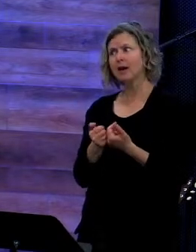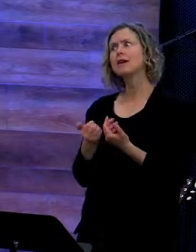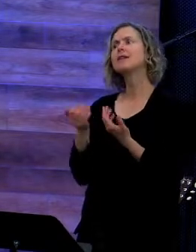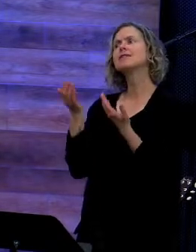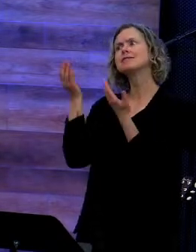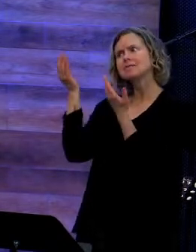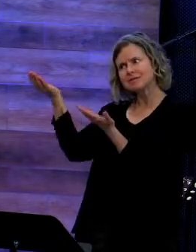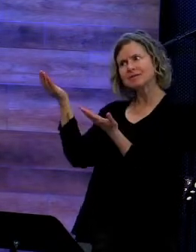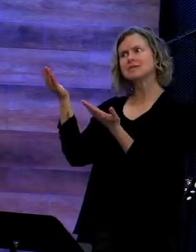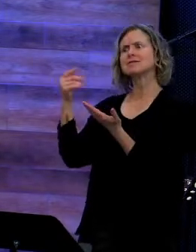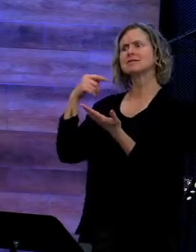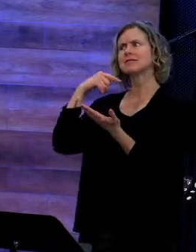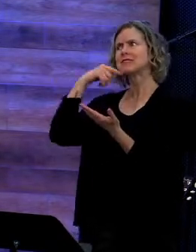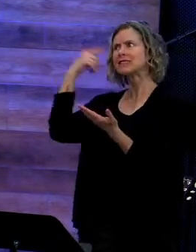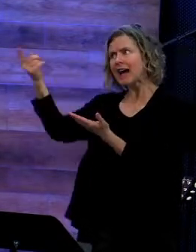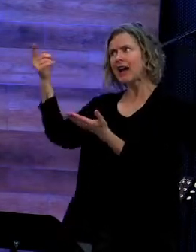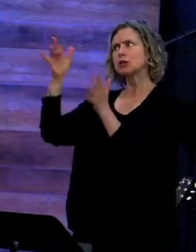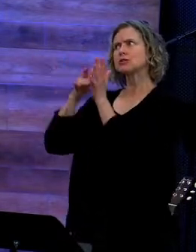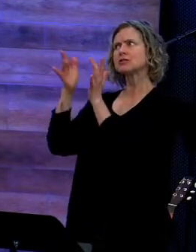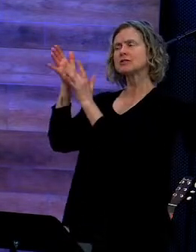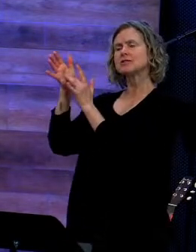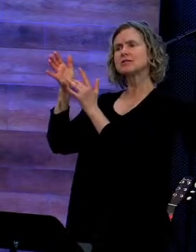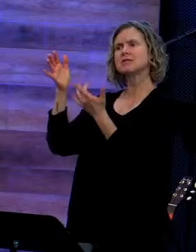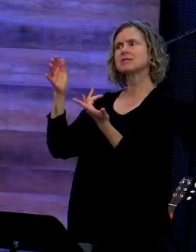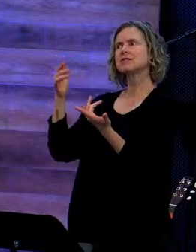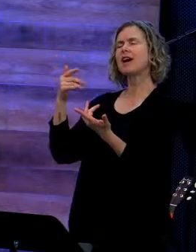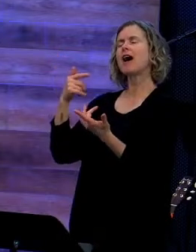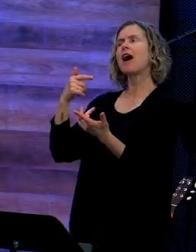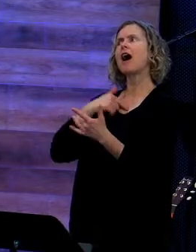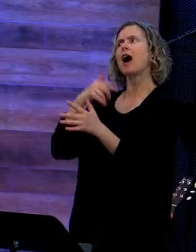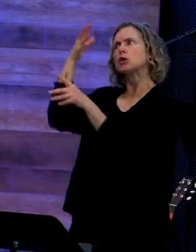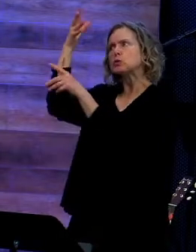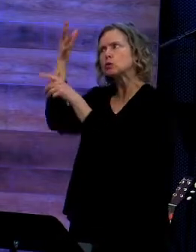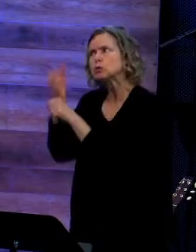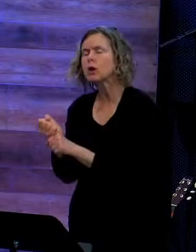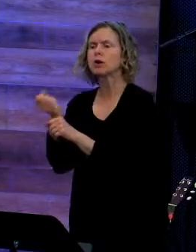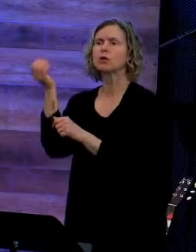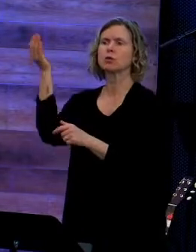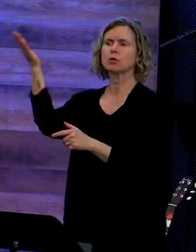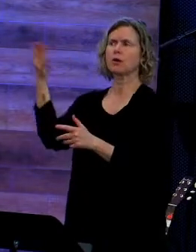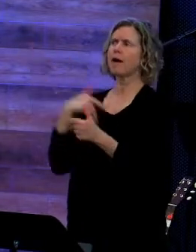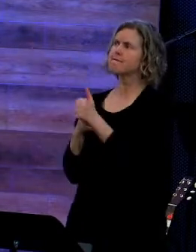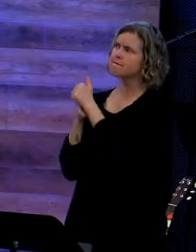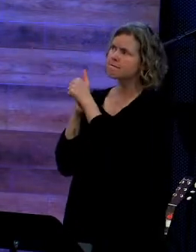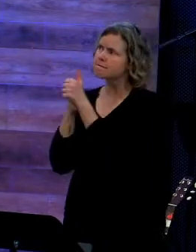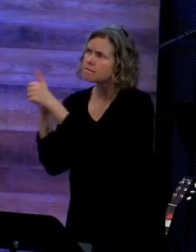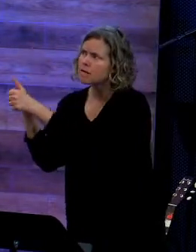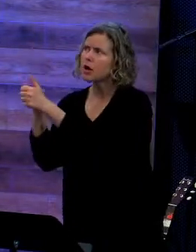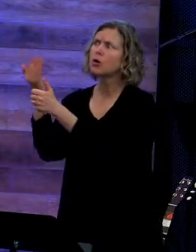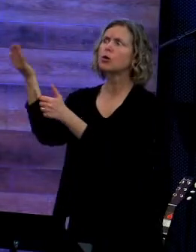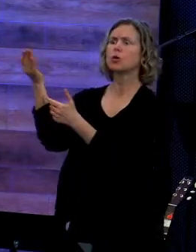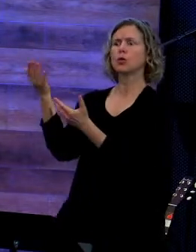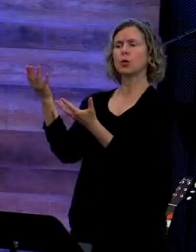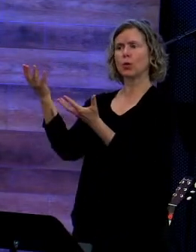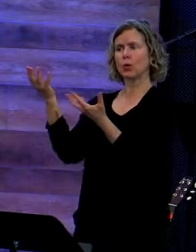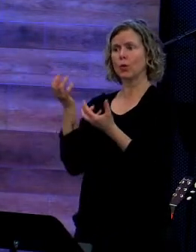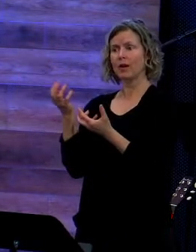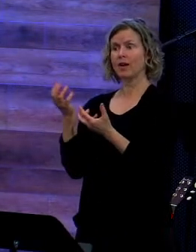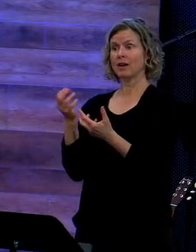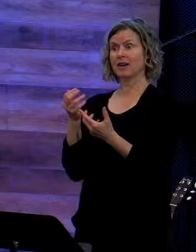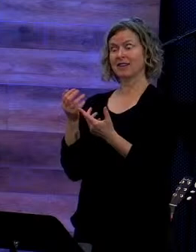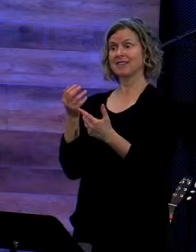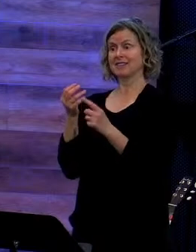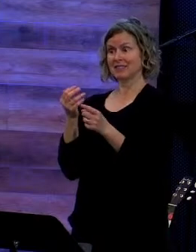my rest in you." You can pray that this morning. And if you do, would you mind just coming up to me after the service? I'd love to give you a